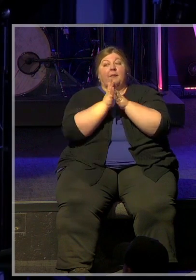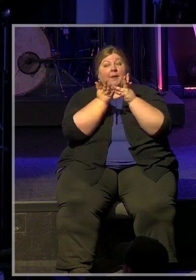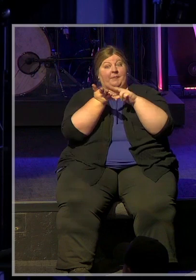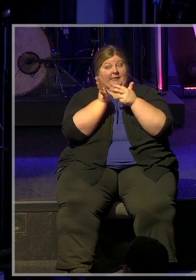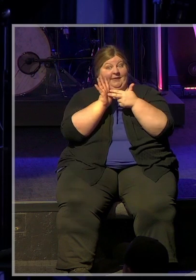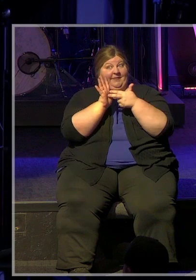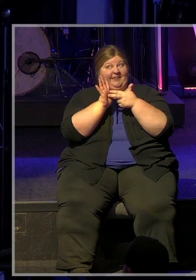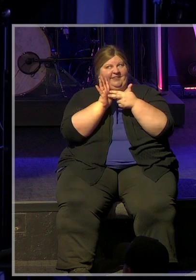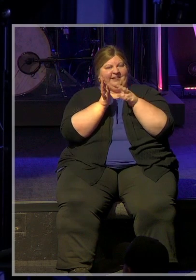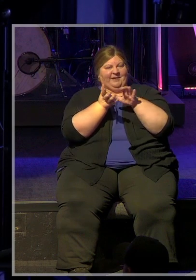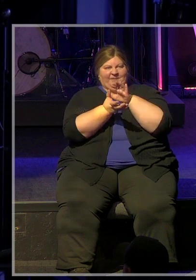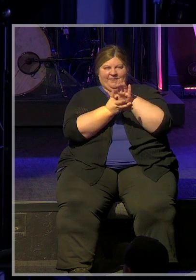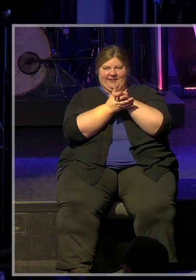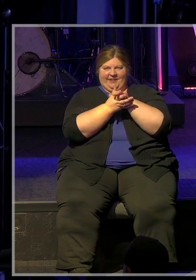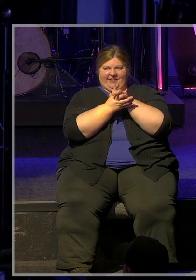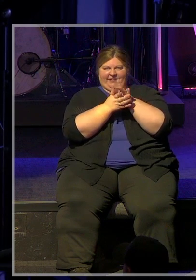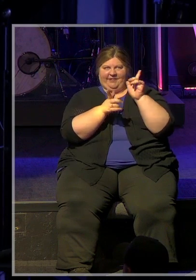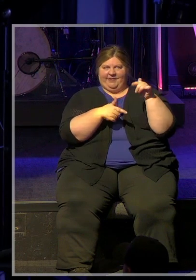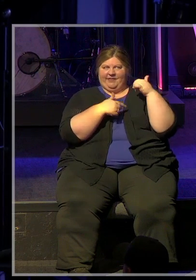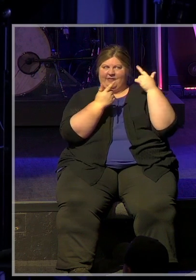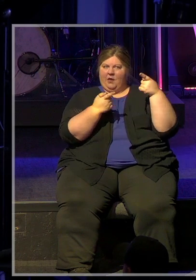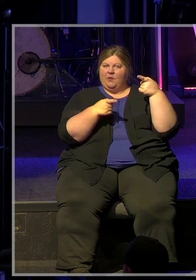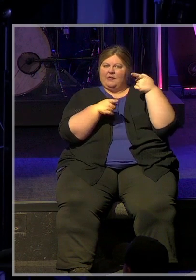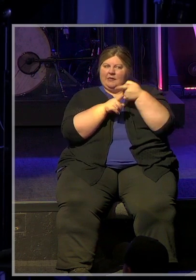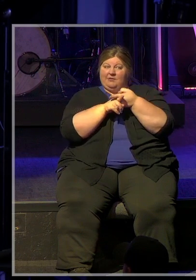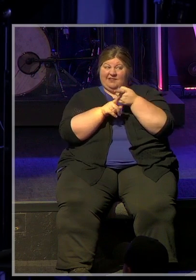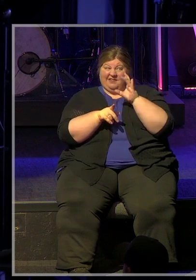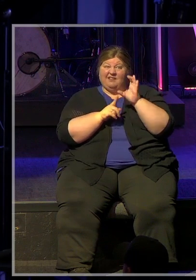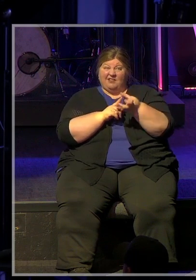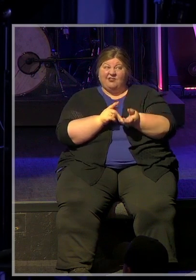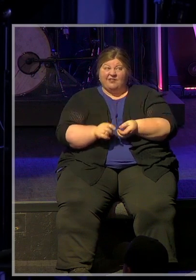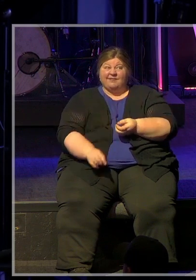marriage has always contradicted culture.